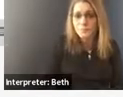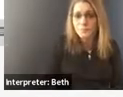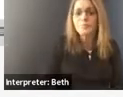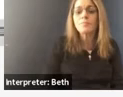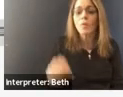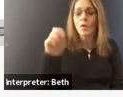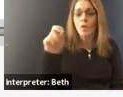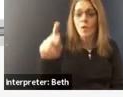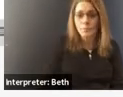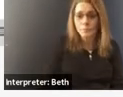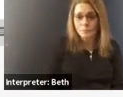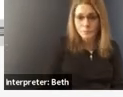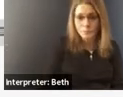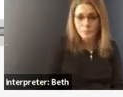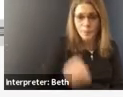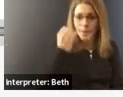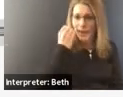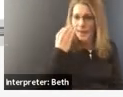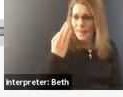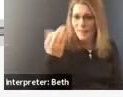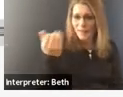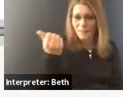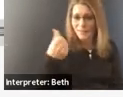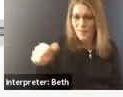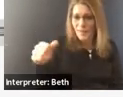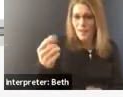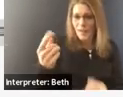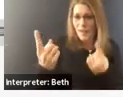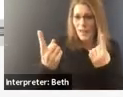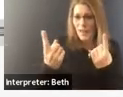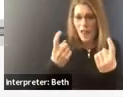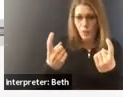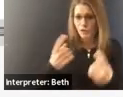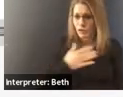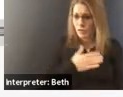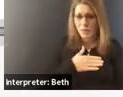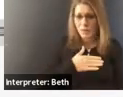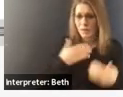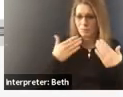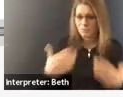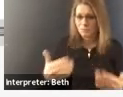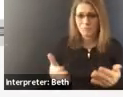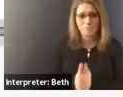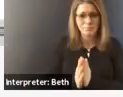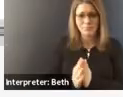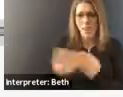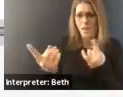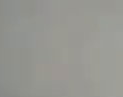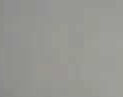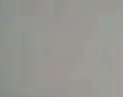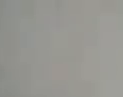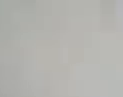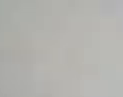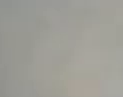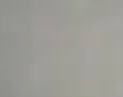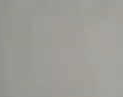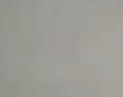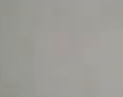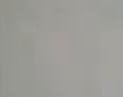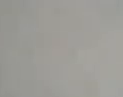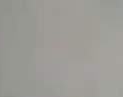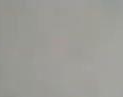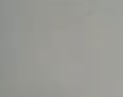Okay. If anyone has any questions, please ask, because I'm going to switch machines. So I'm going to stop my